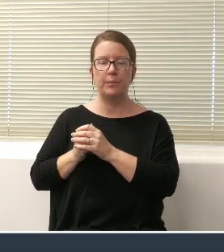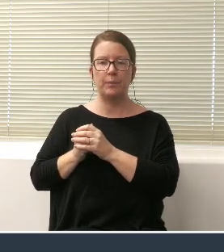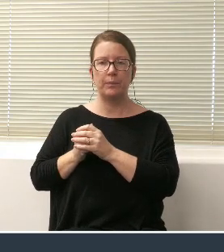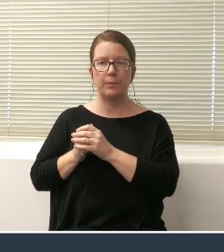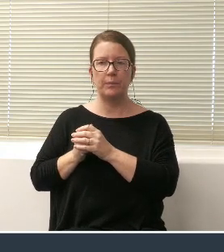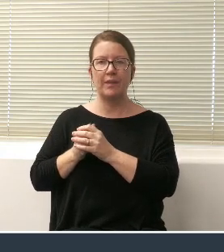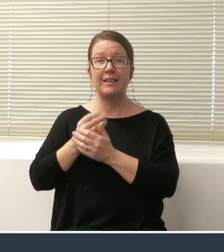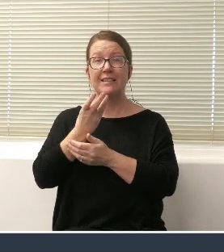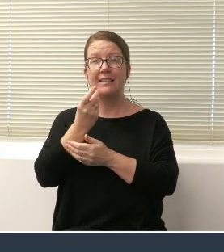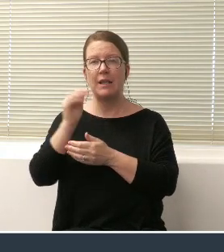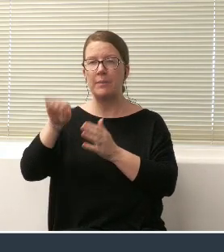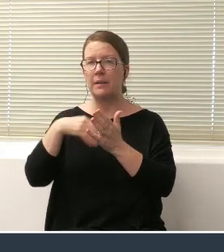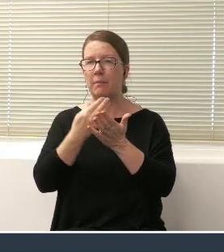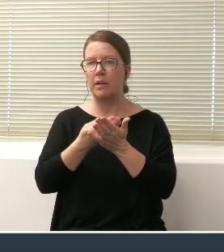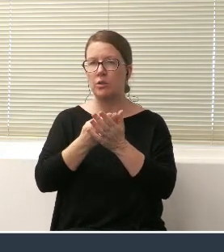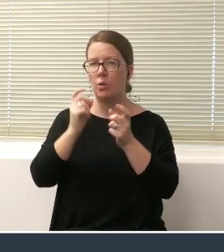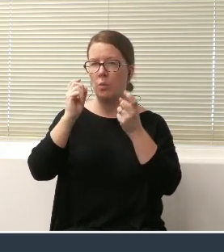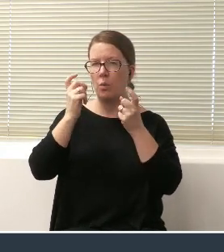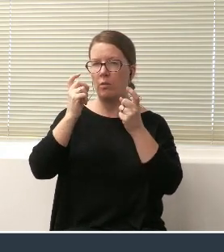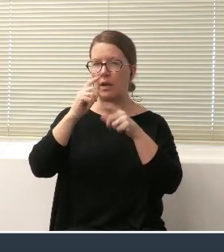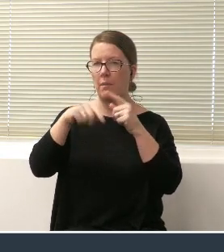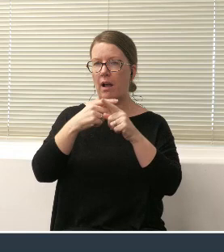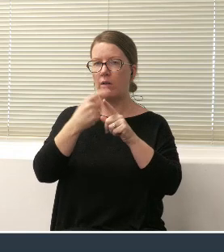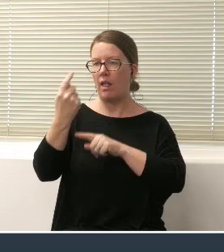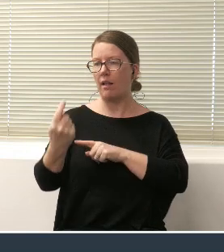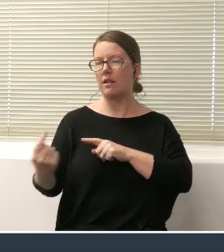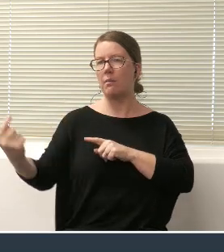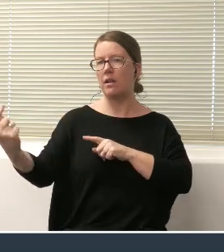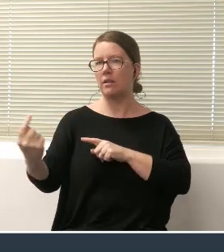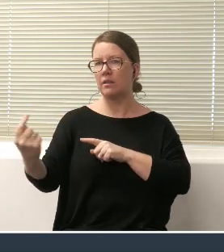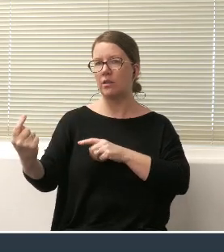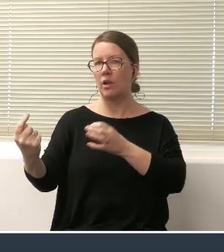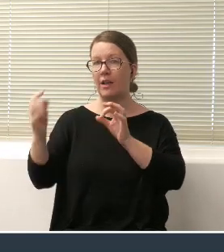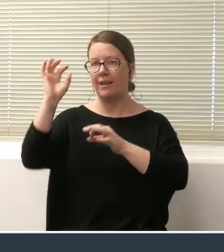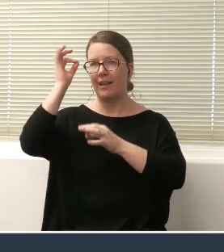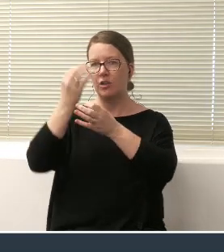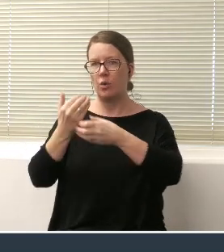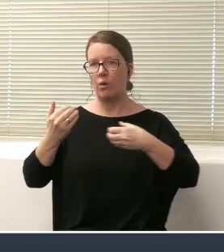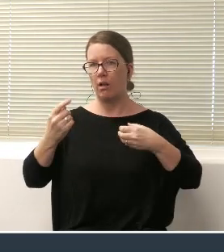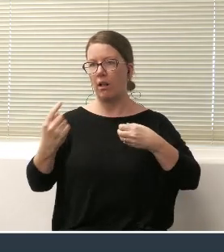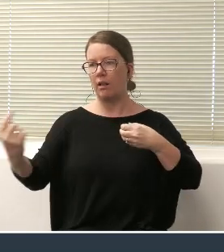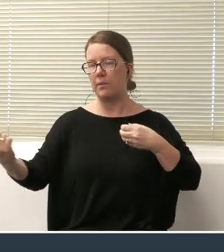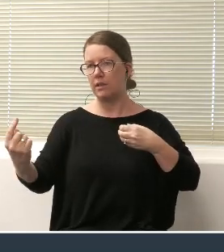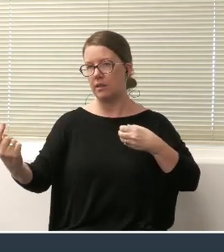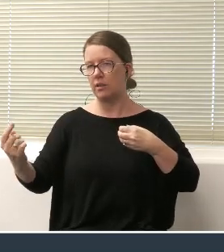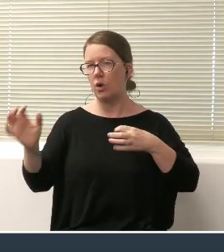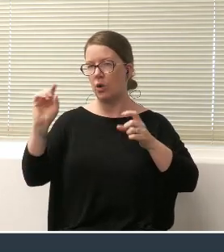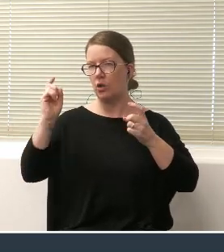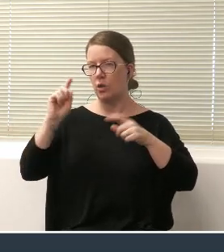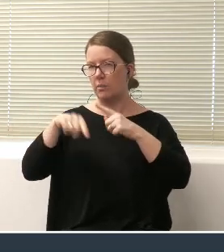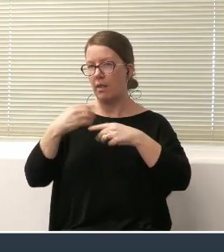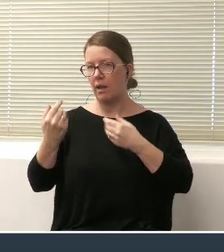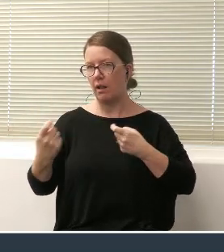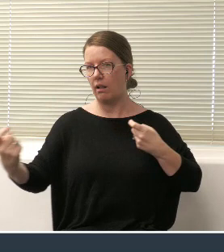some submitters who were concerned about the independence from council and councillors, are there